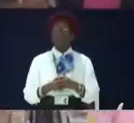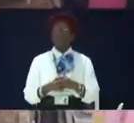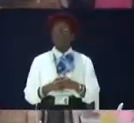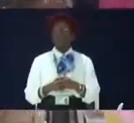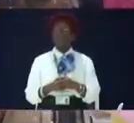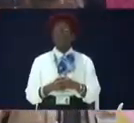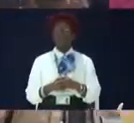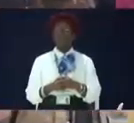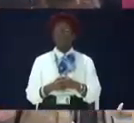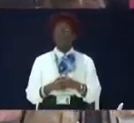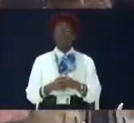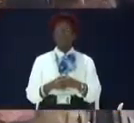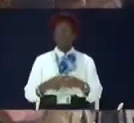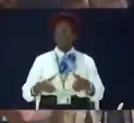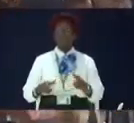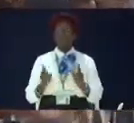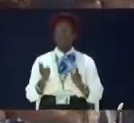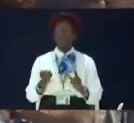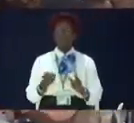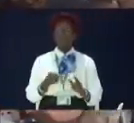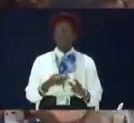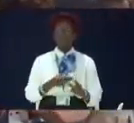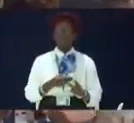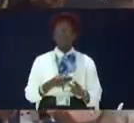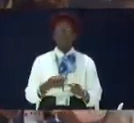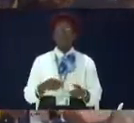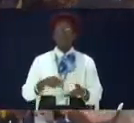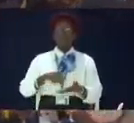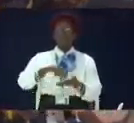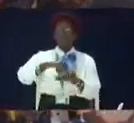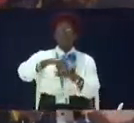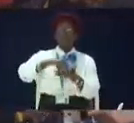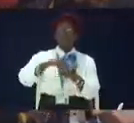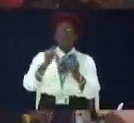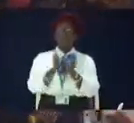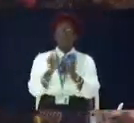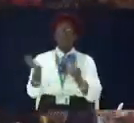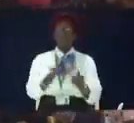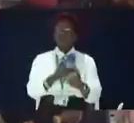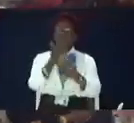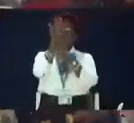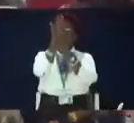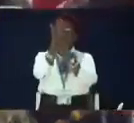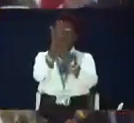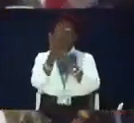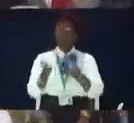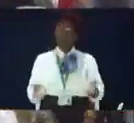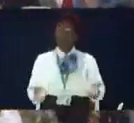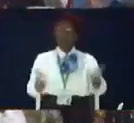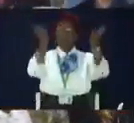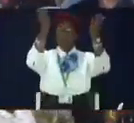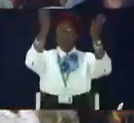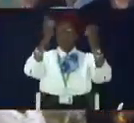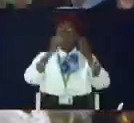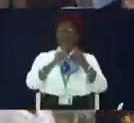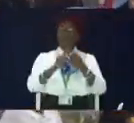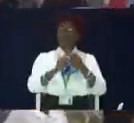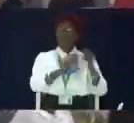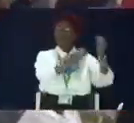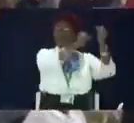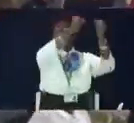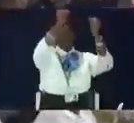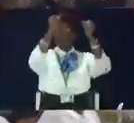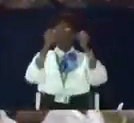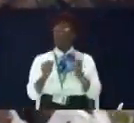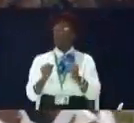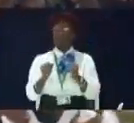let's be standing with our hands raised to the Almighty God. Ẹ jẹ́ àdìdé dúró, kí a sì gbé ọwọ́ wa sókè sí Ọlọ́run